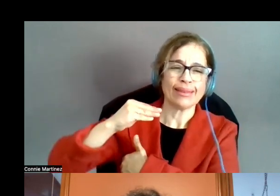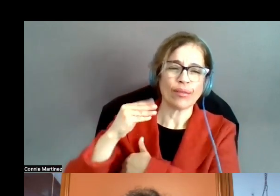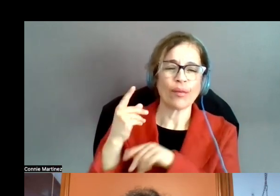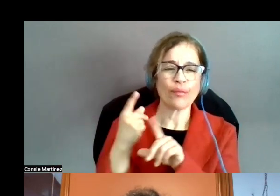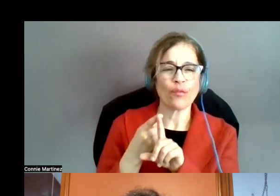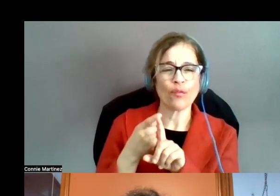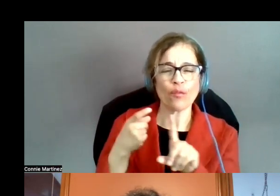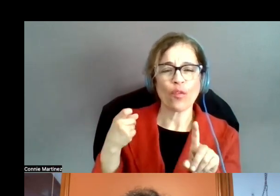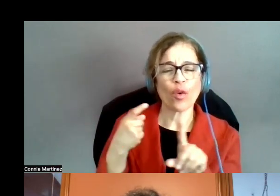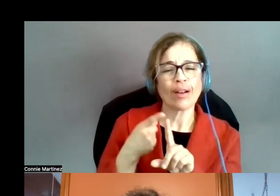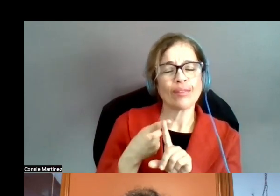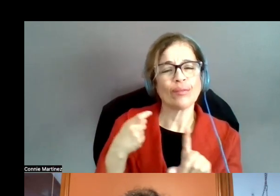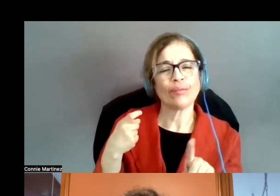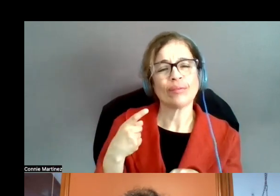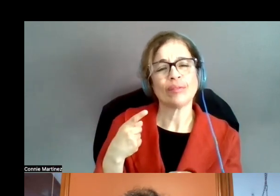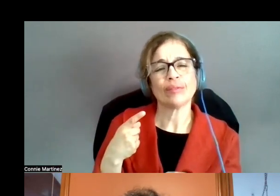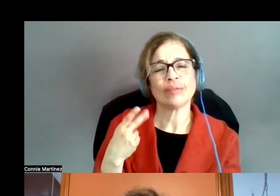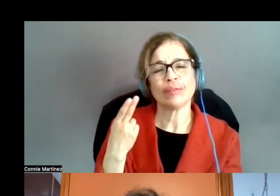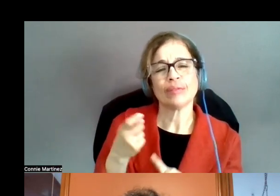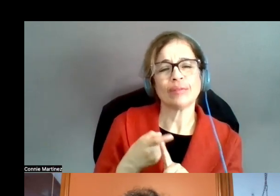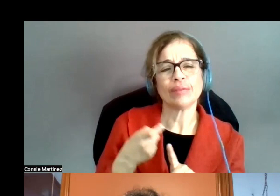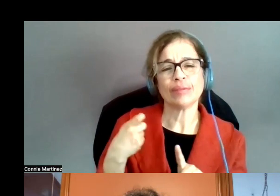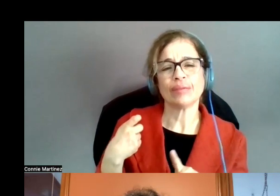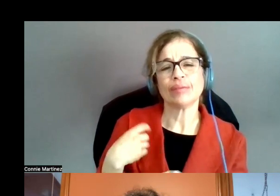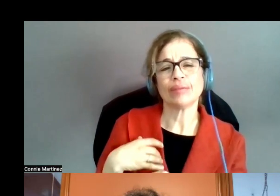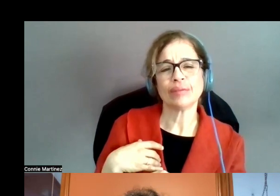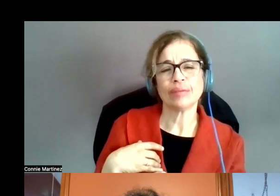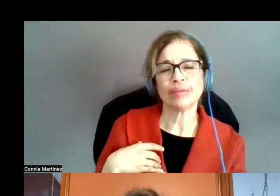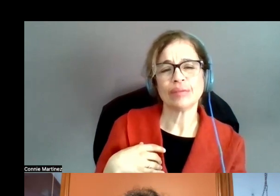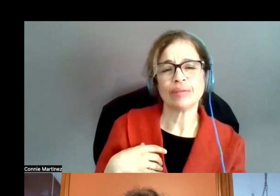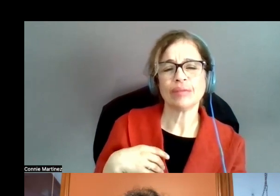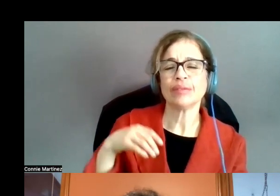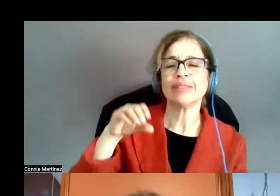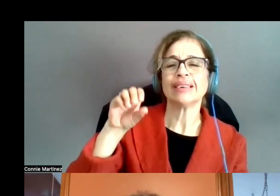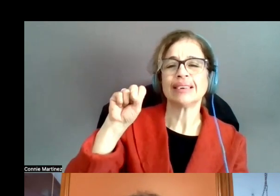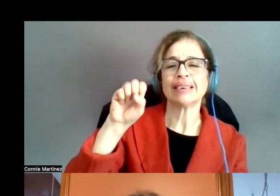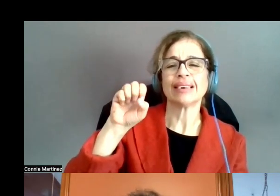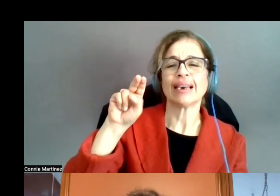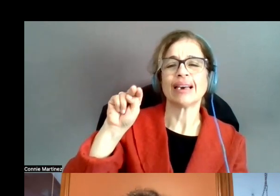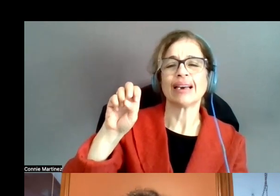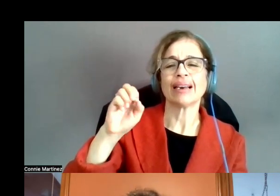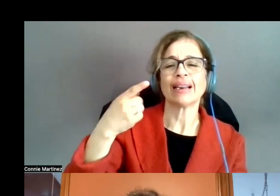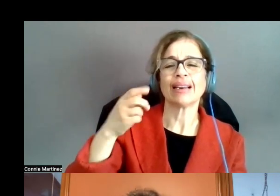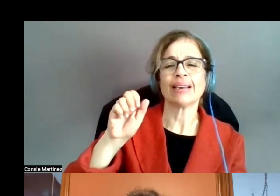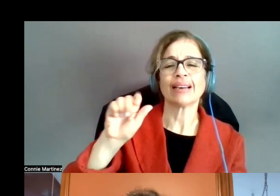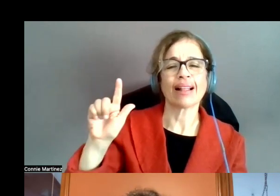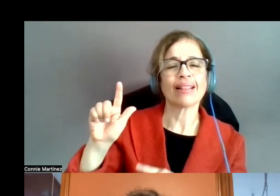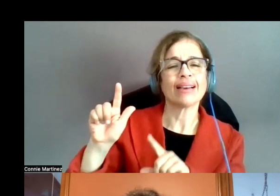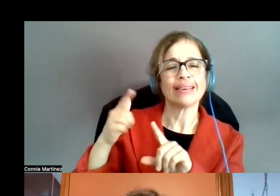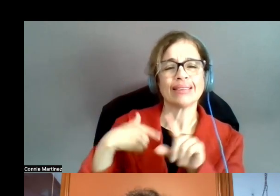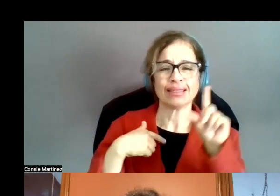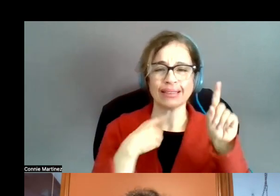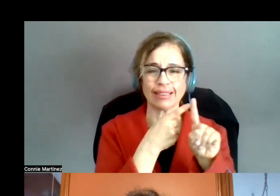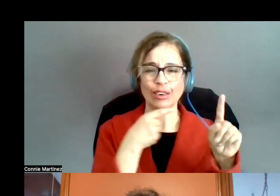from he is from he is from Senegal. Yes, and then he